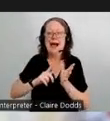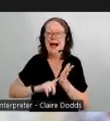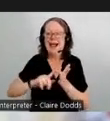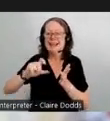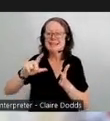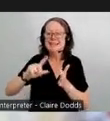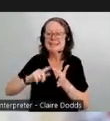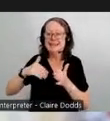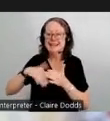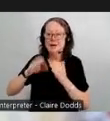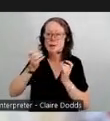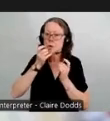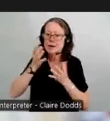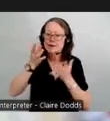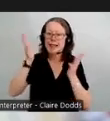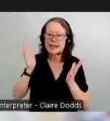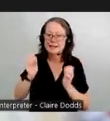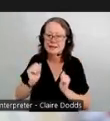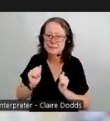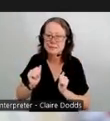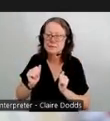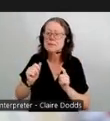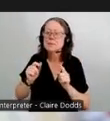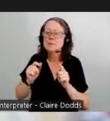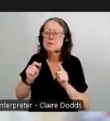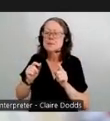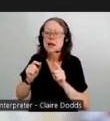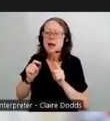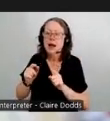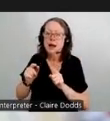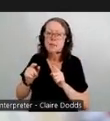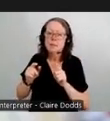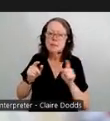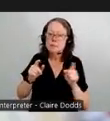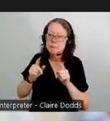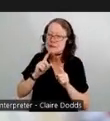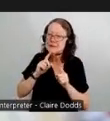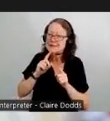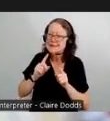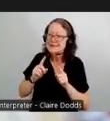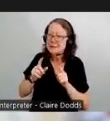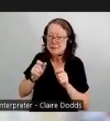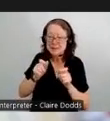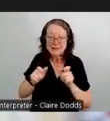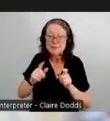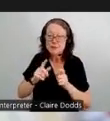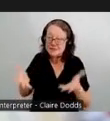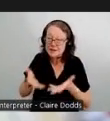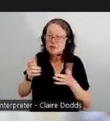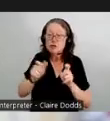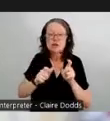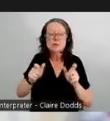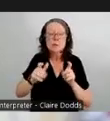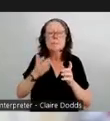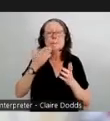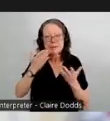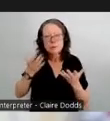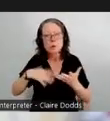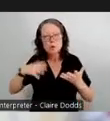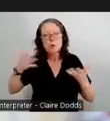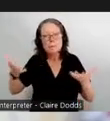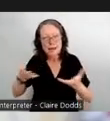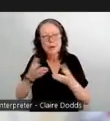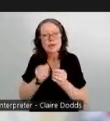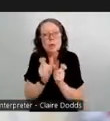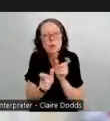well. So this, with the placations, we really explicitly said we want to play with words, and again we want to give